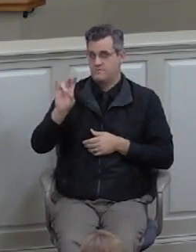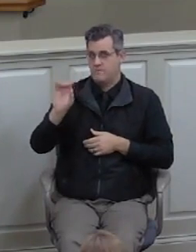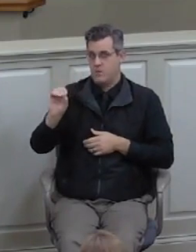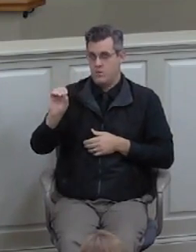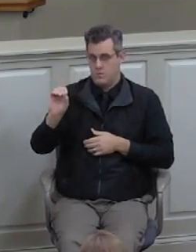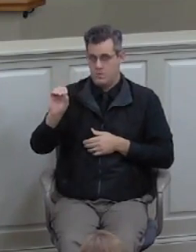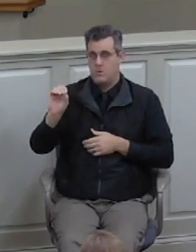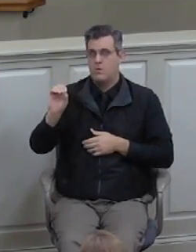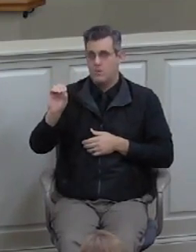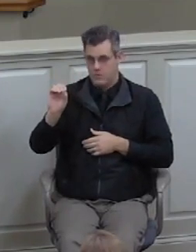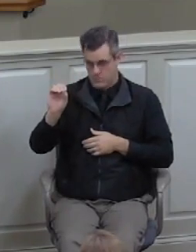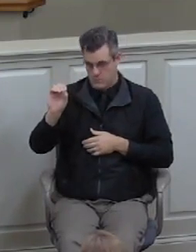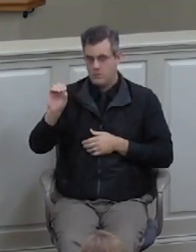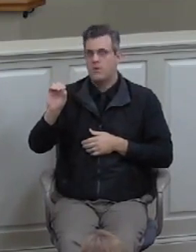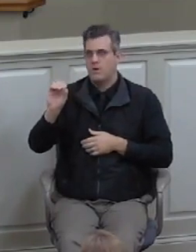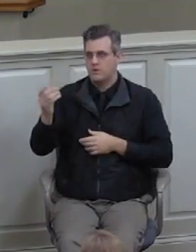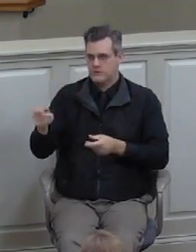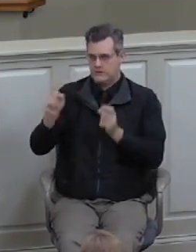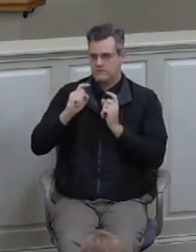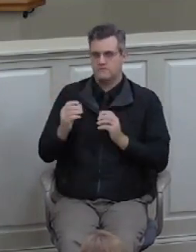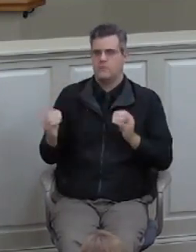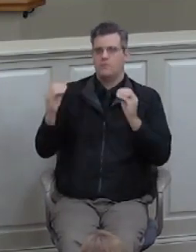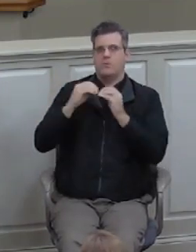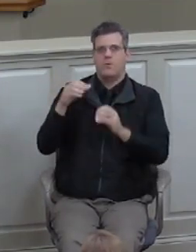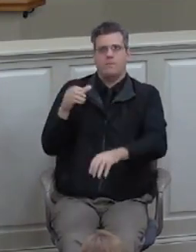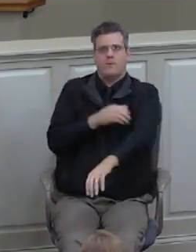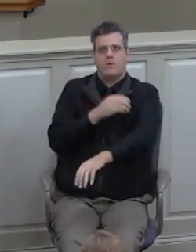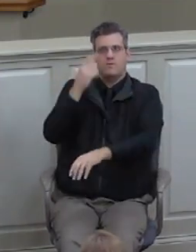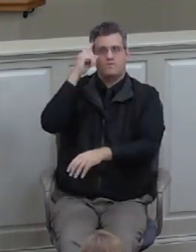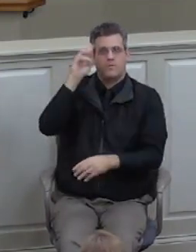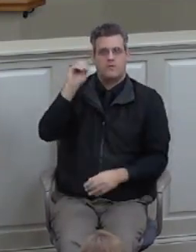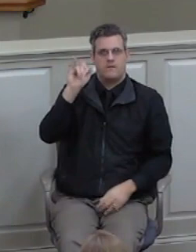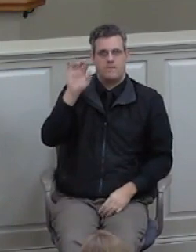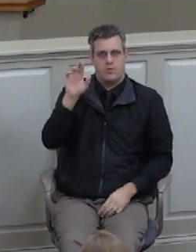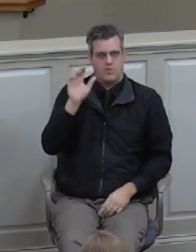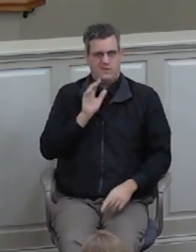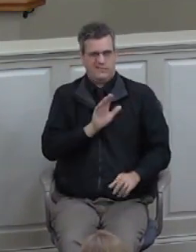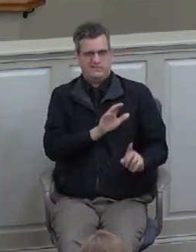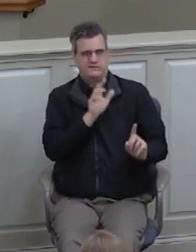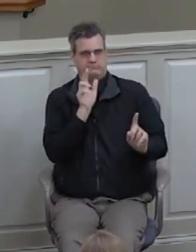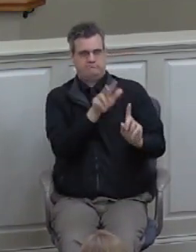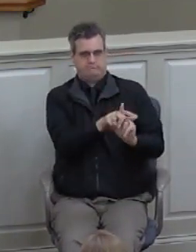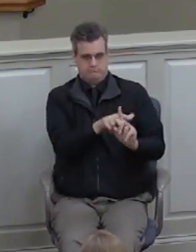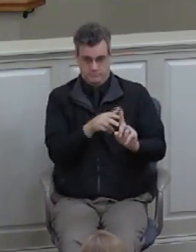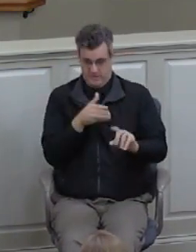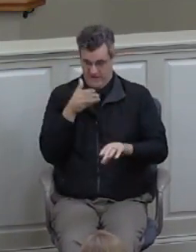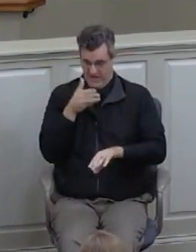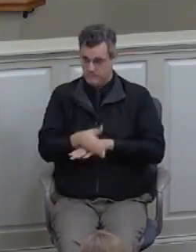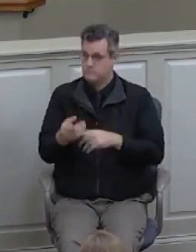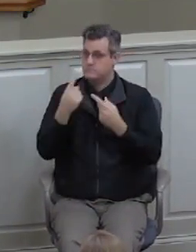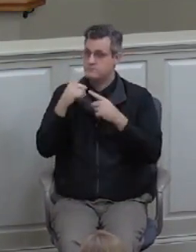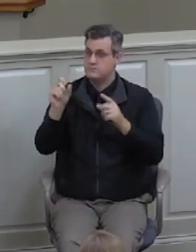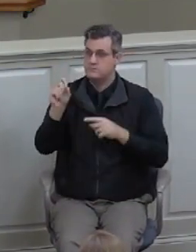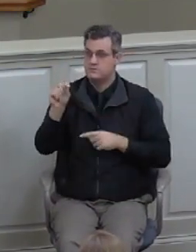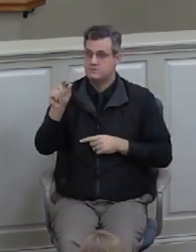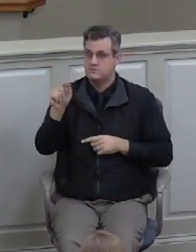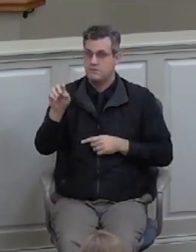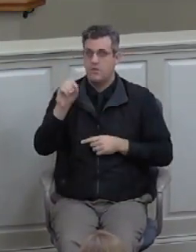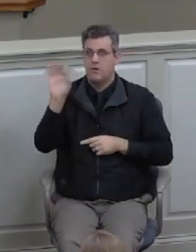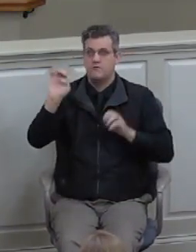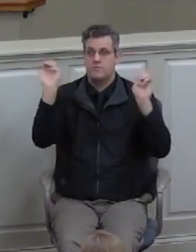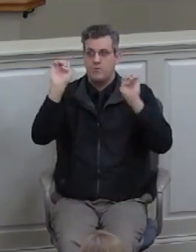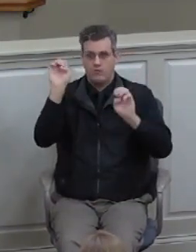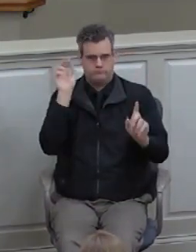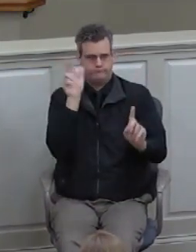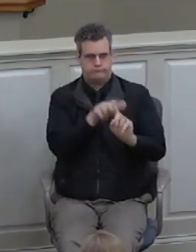39B.070 confers additional powers on a mayor or the mayor's designee after the declaration of an emergency to make sure a